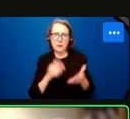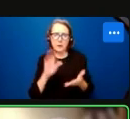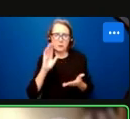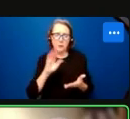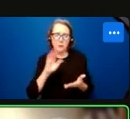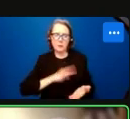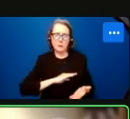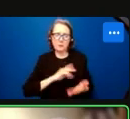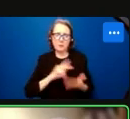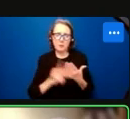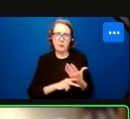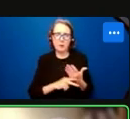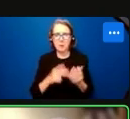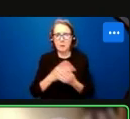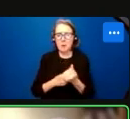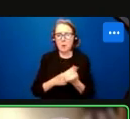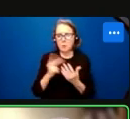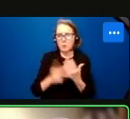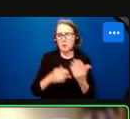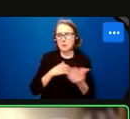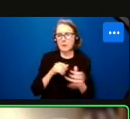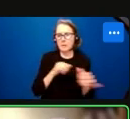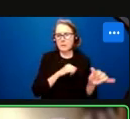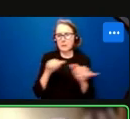programs have the same qualifications.